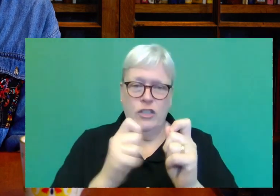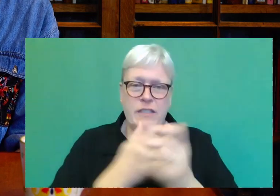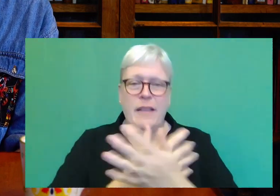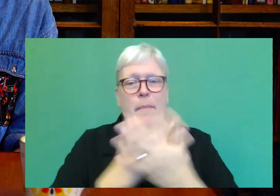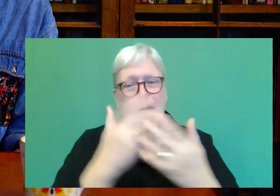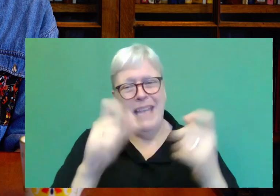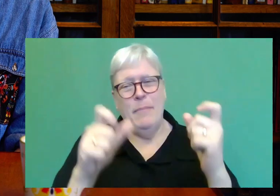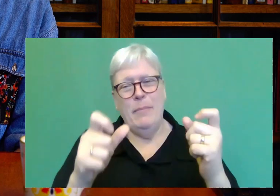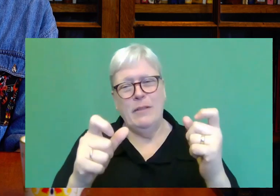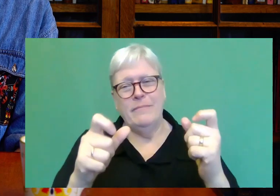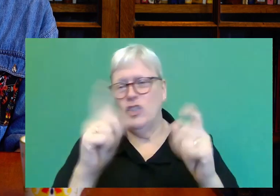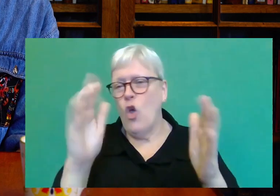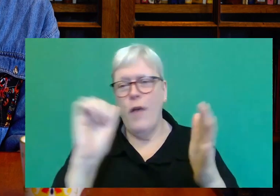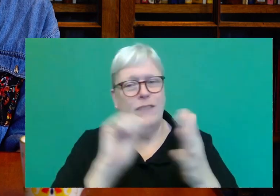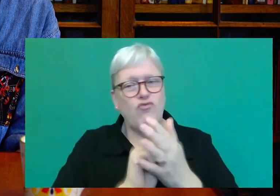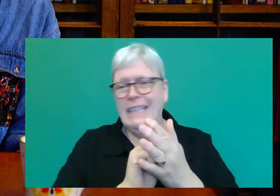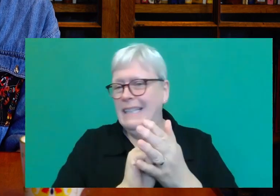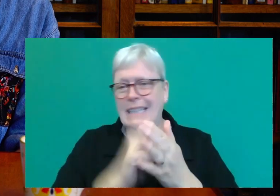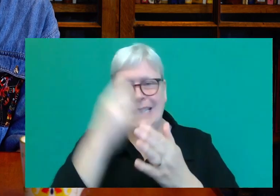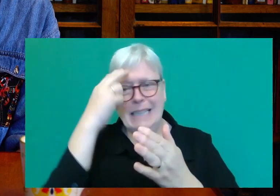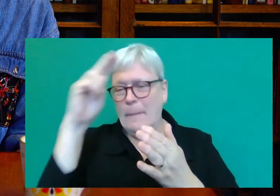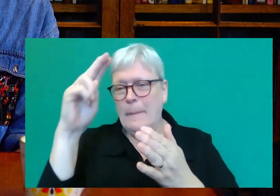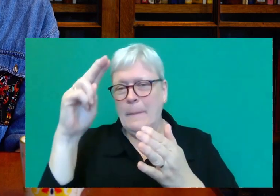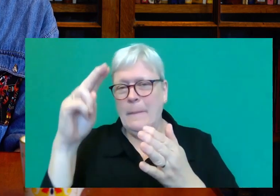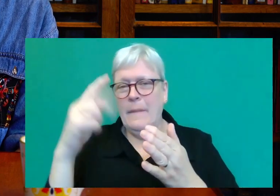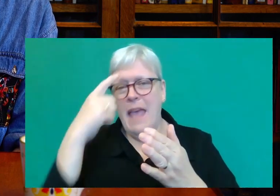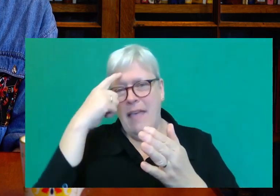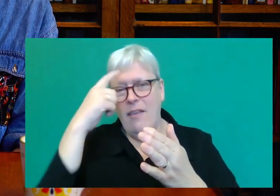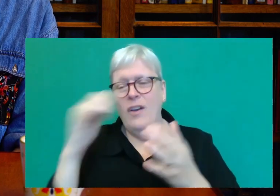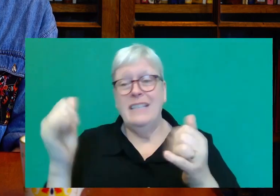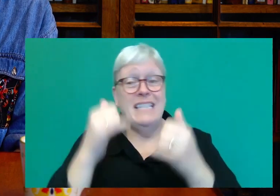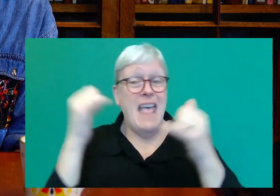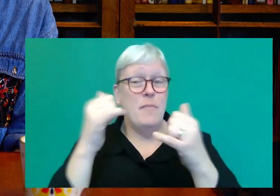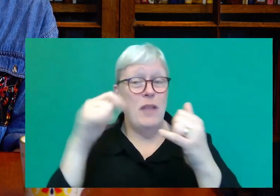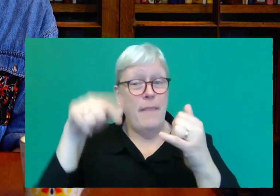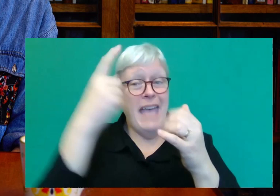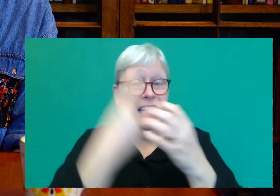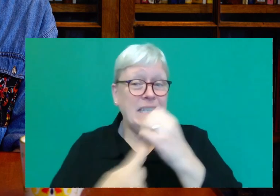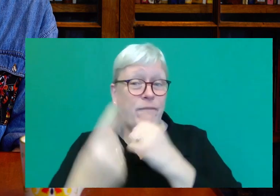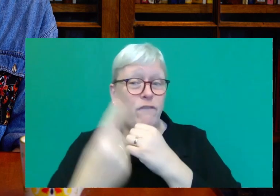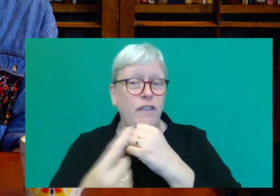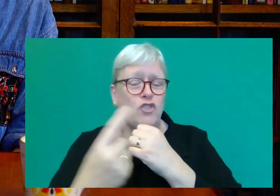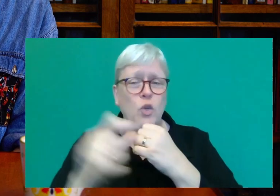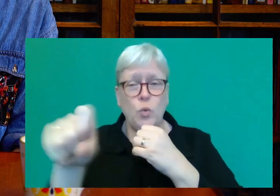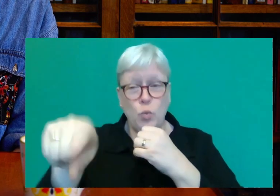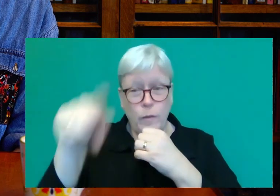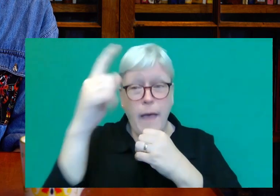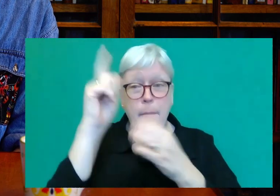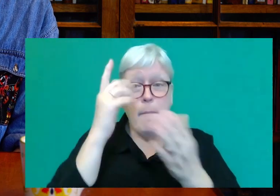looked at it and I thought, look, is this celebratory about this individual? Does this celebrate who they were and what this friendship